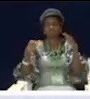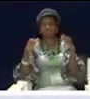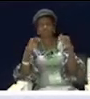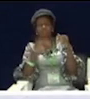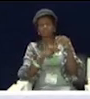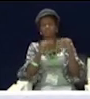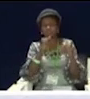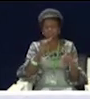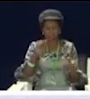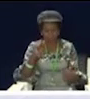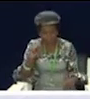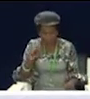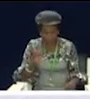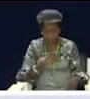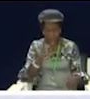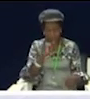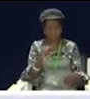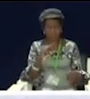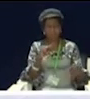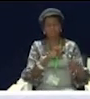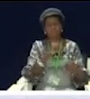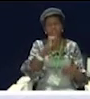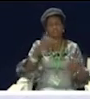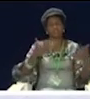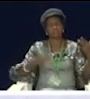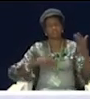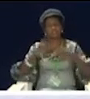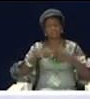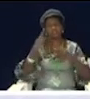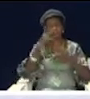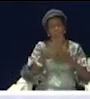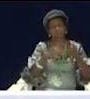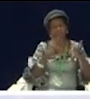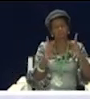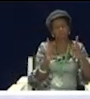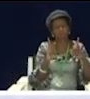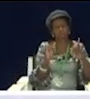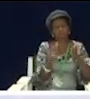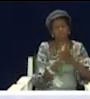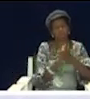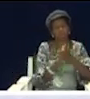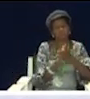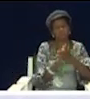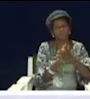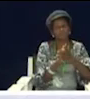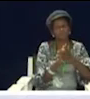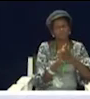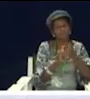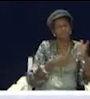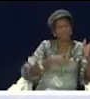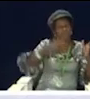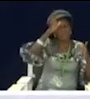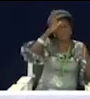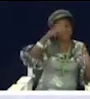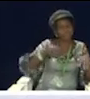I am glad to tell some people that my daddy has put a time